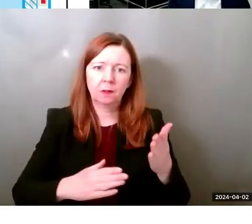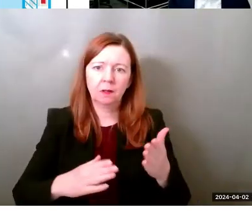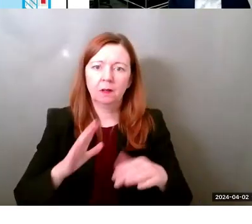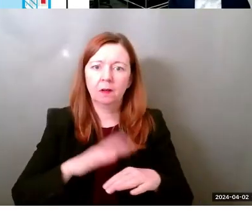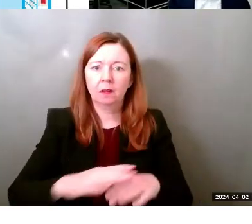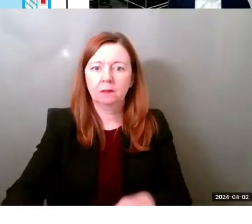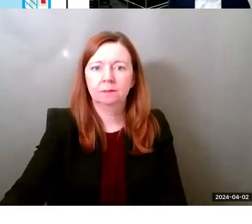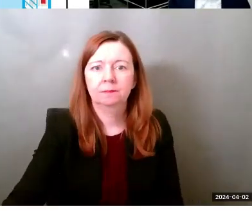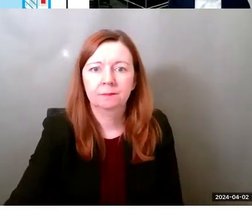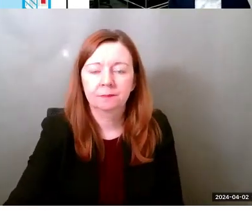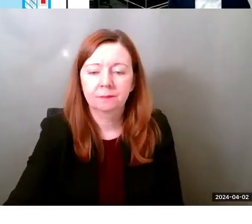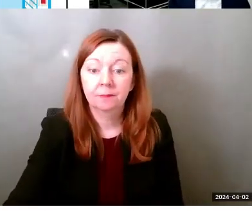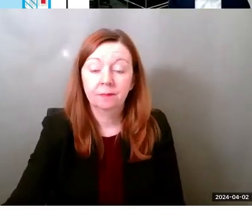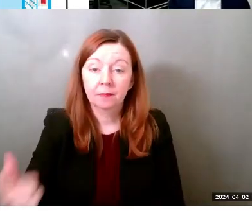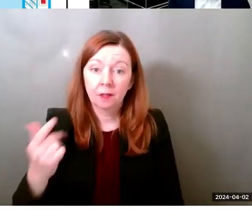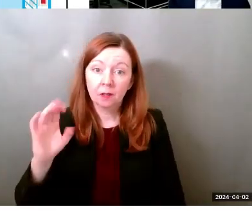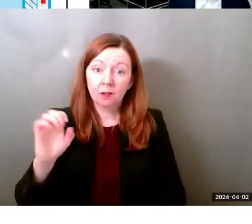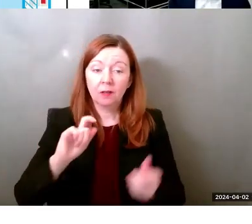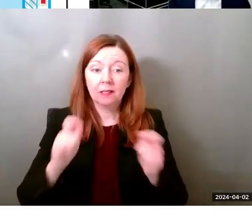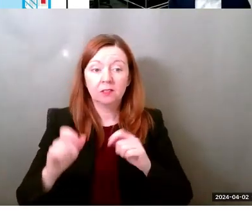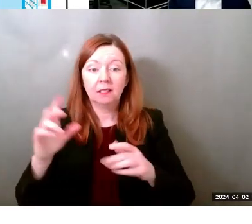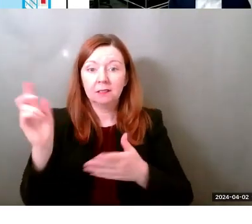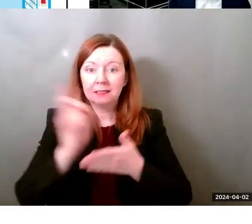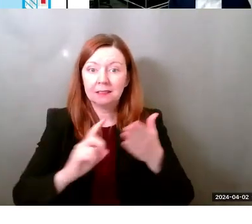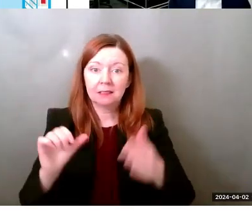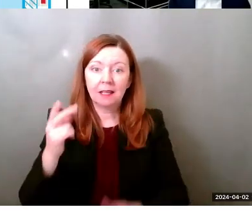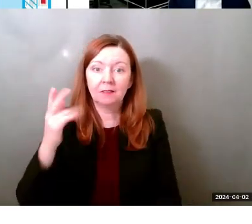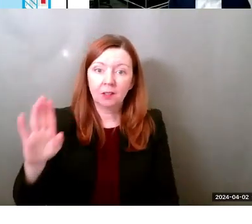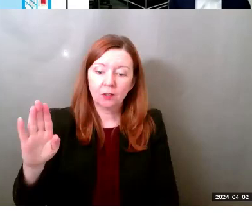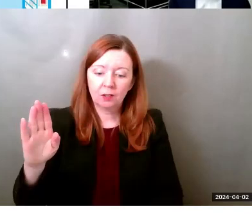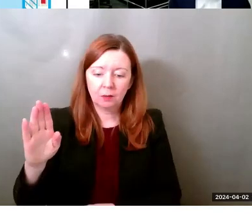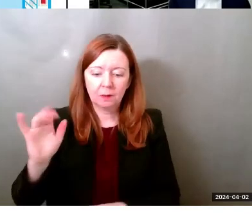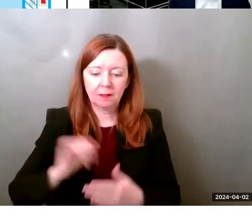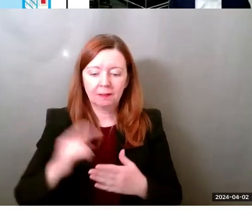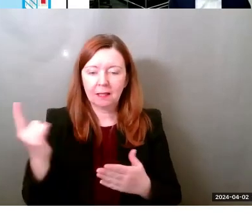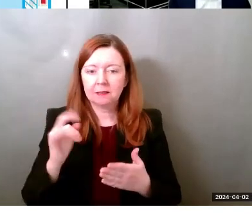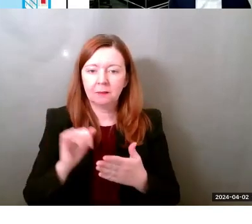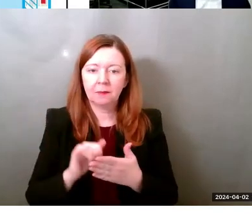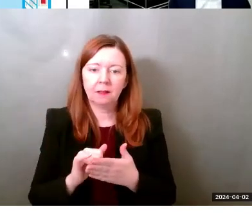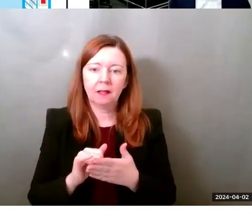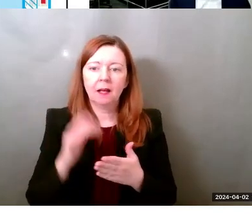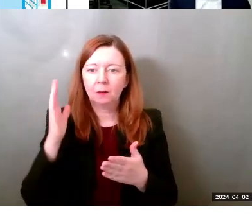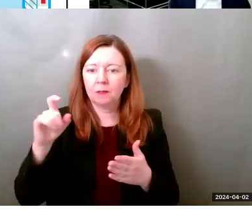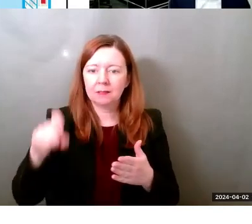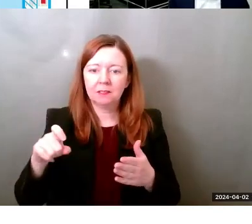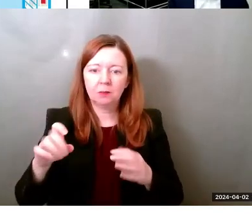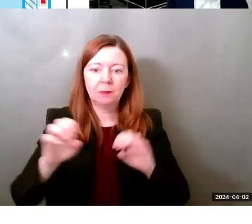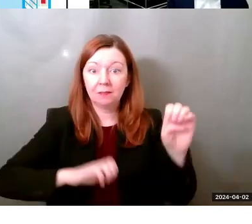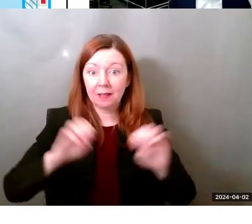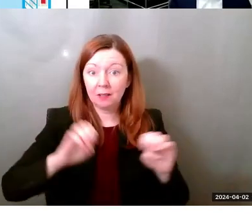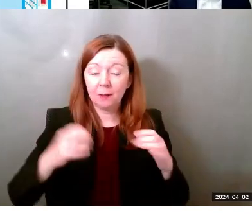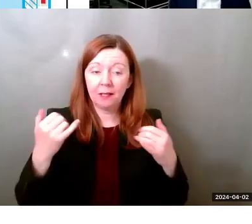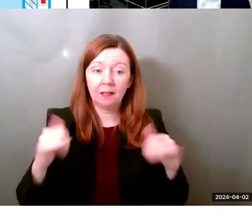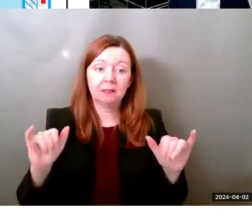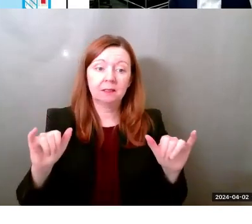grade change and design of the curb and that is something that will need to be evaluated and still will be